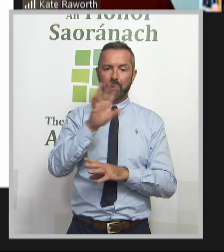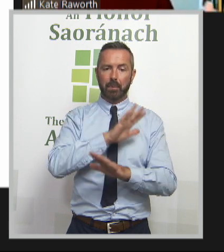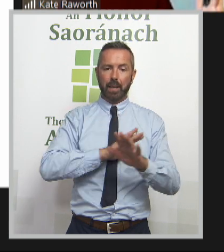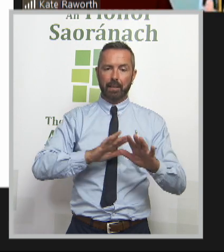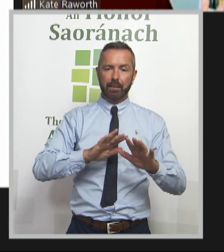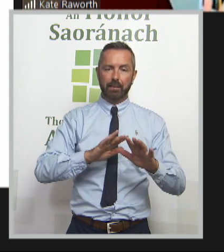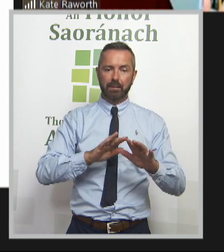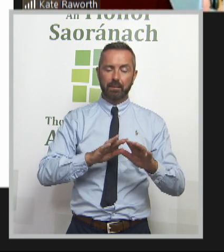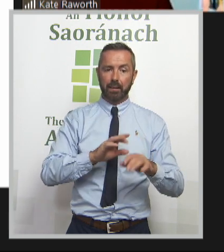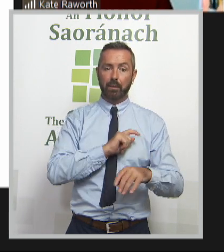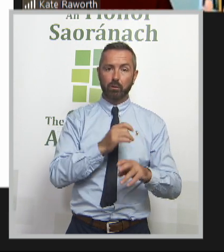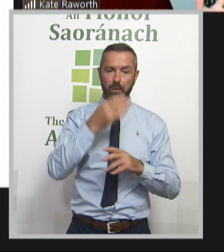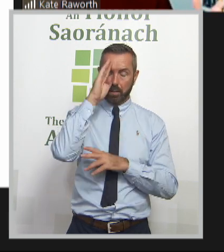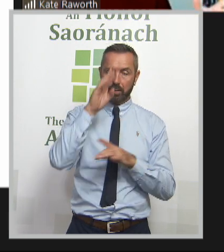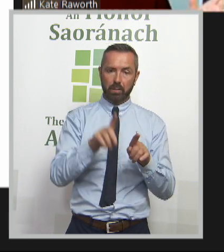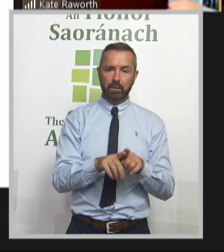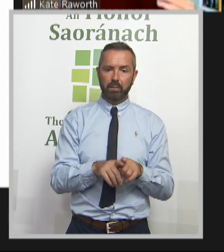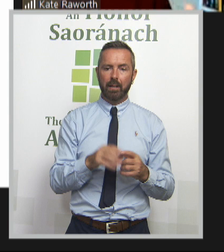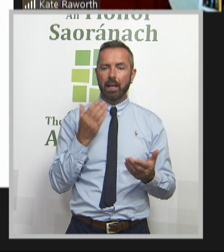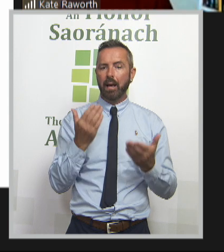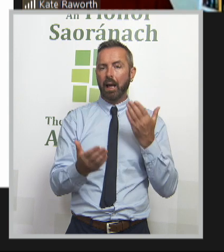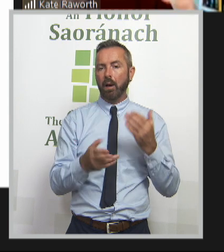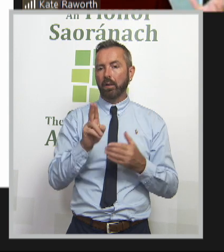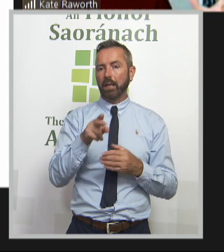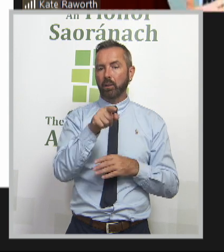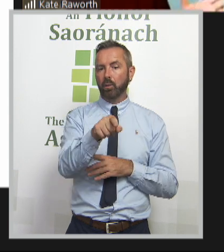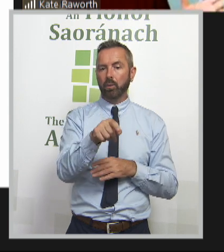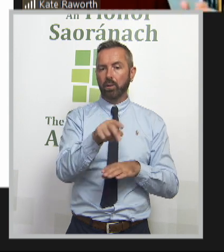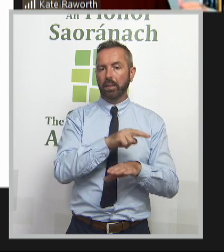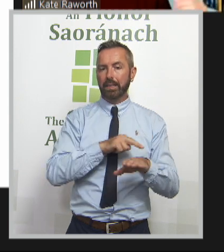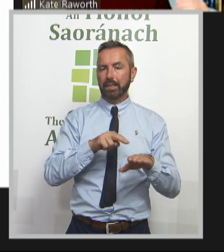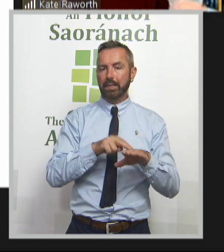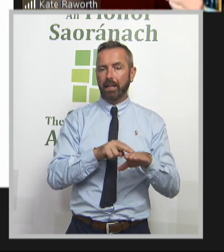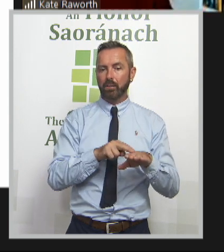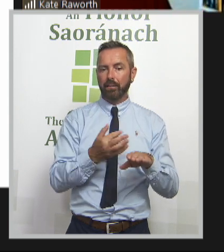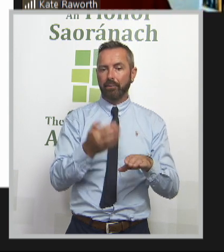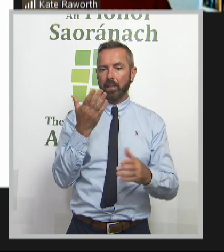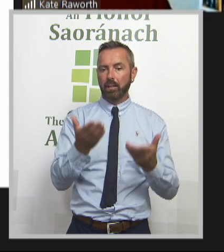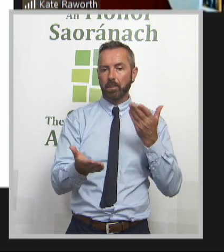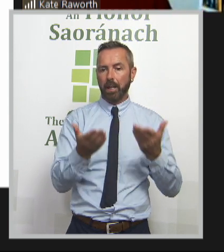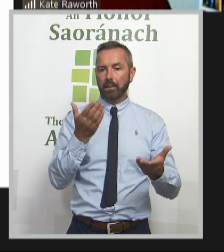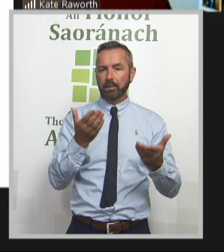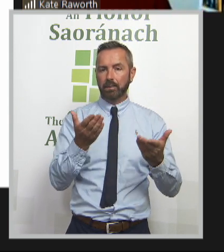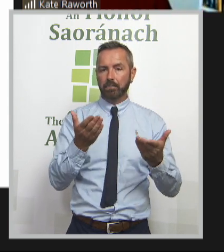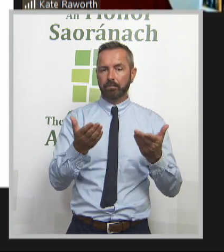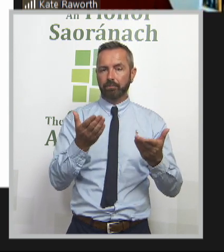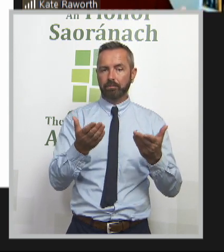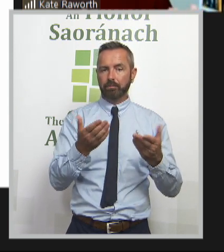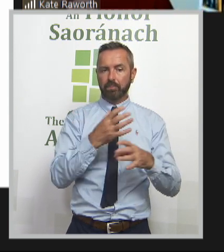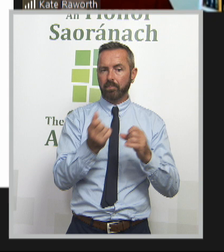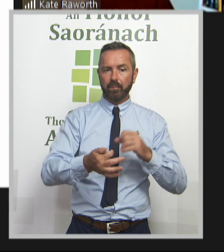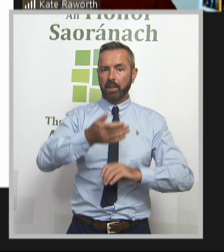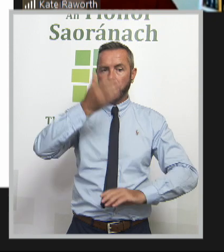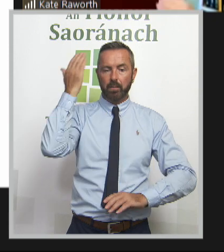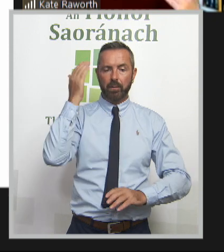this too is true in Ireland. So how can your nation, like every nation, find a balance that we've never found before? I mean, this is really